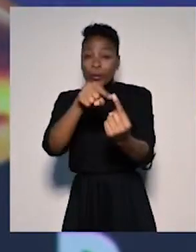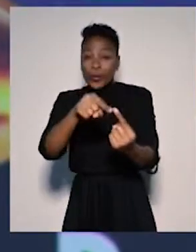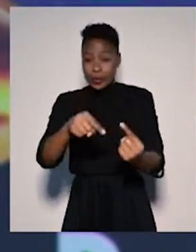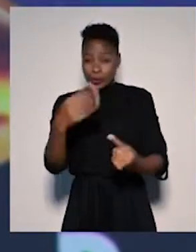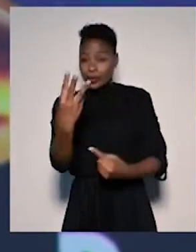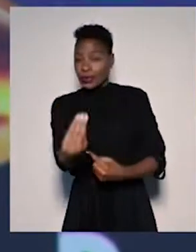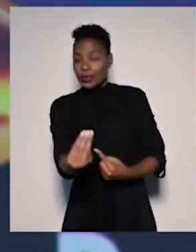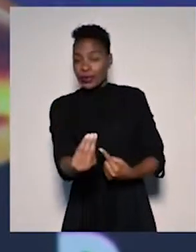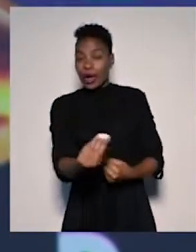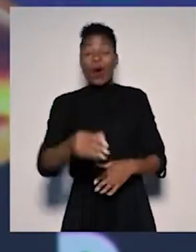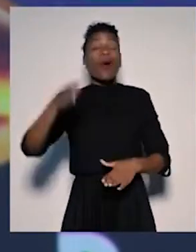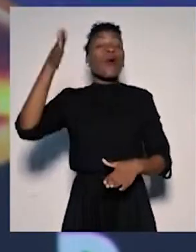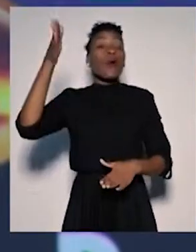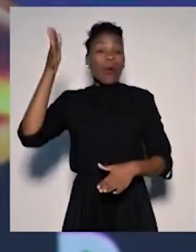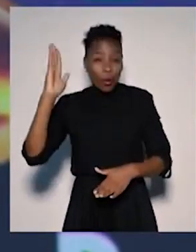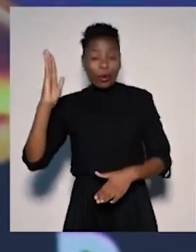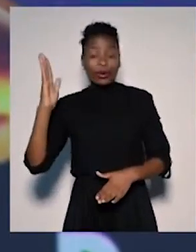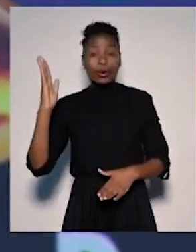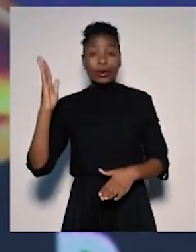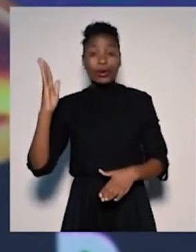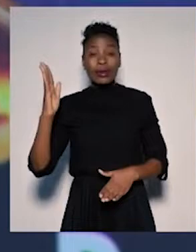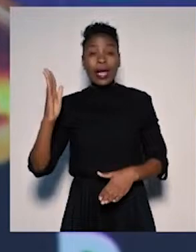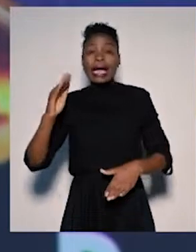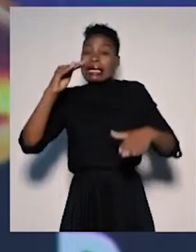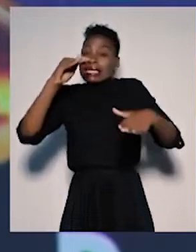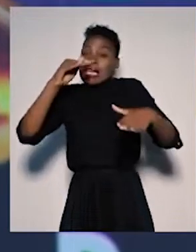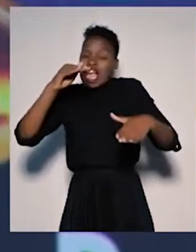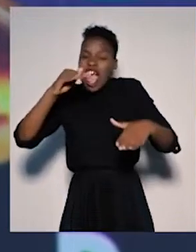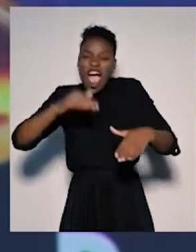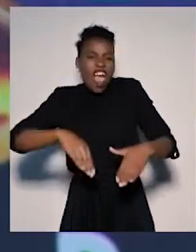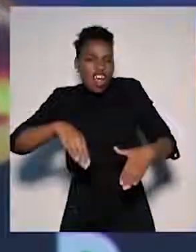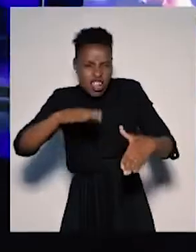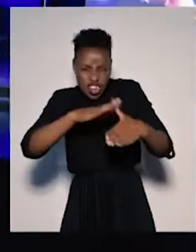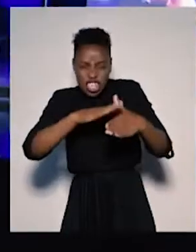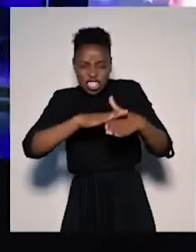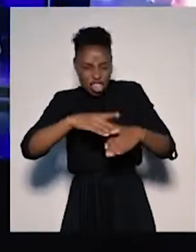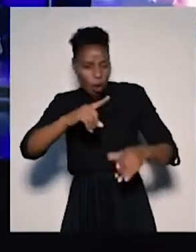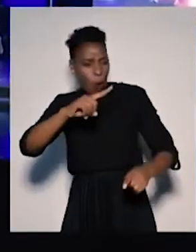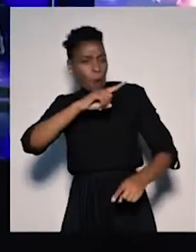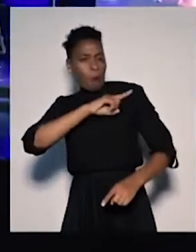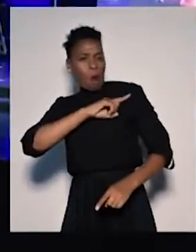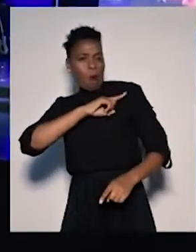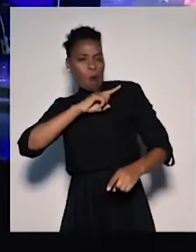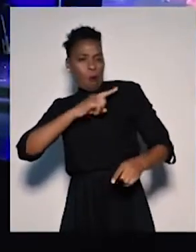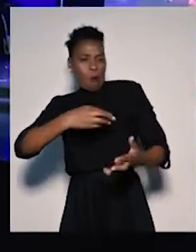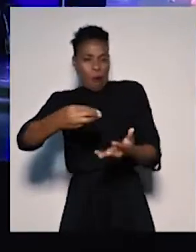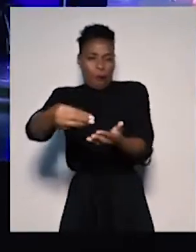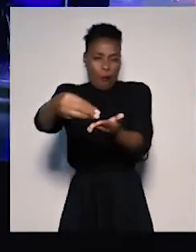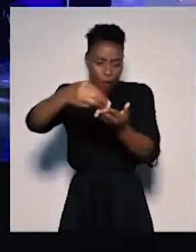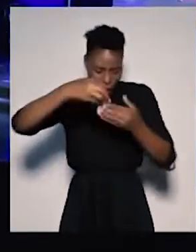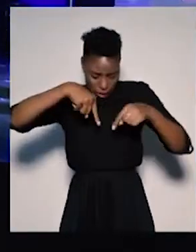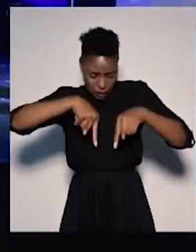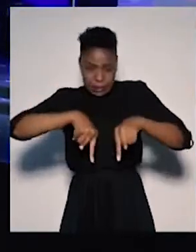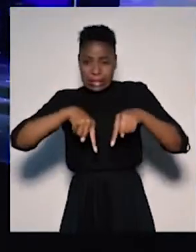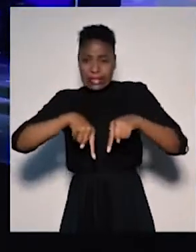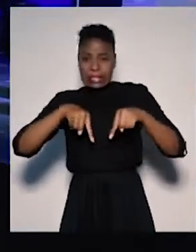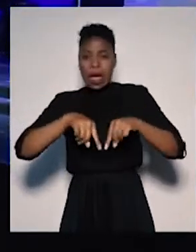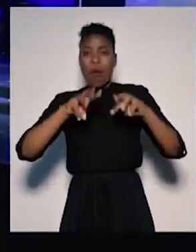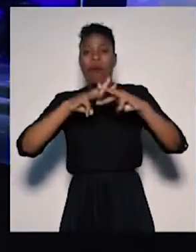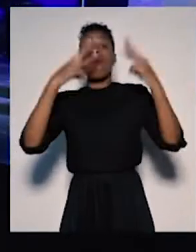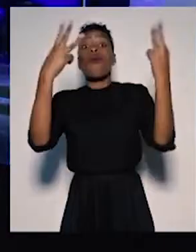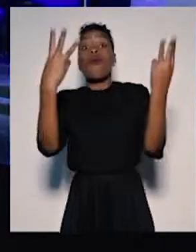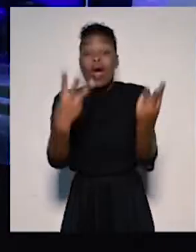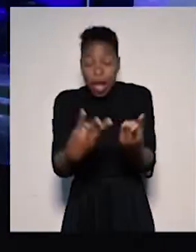that God has a reason why he has brought us into this world, and we need to live out our lives